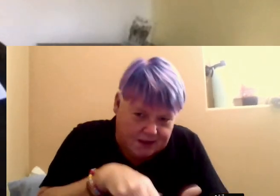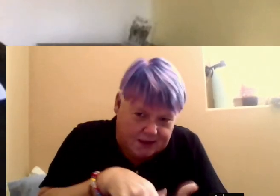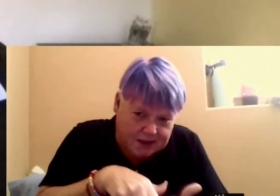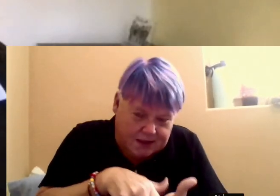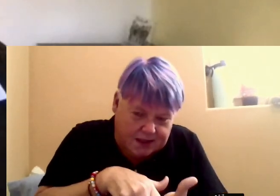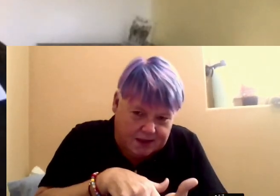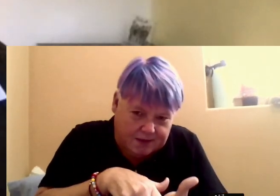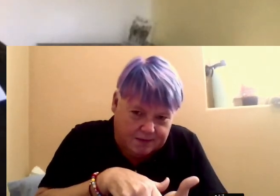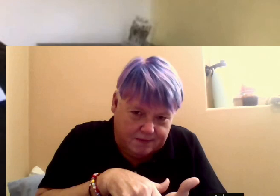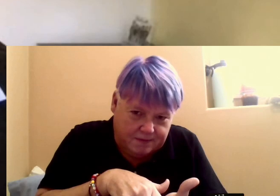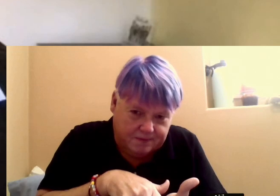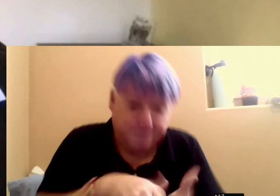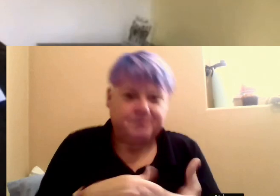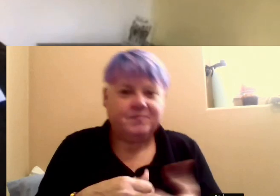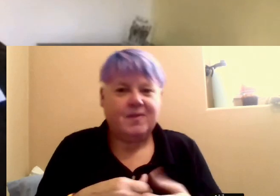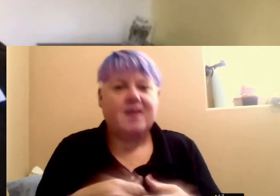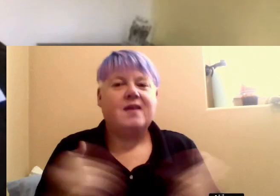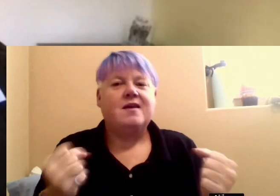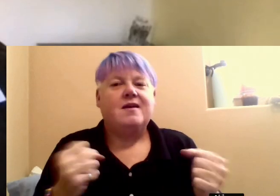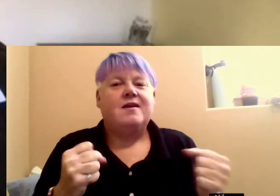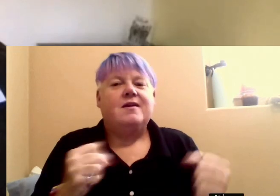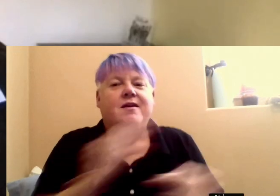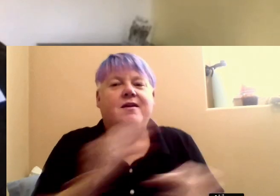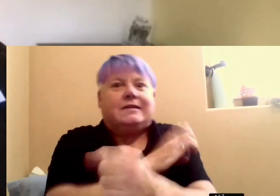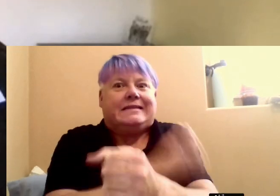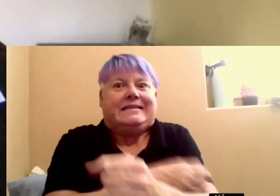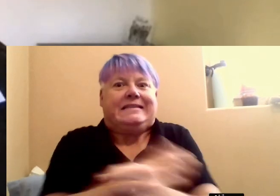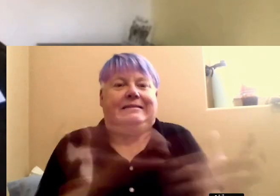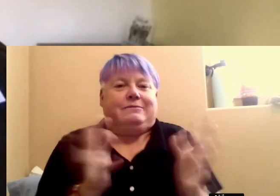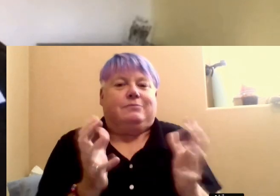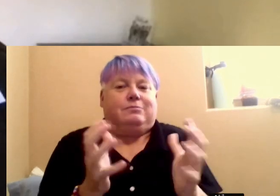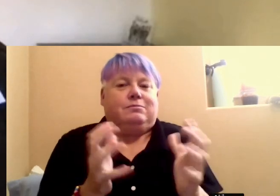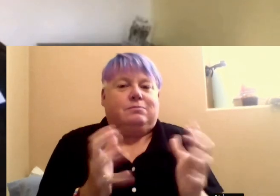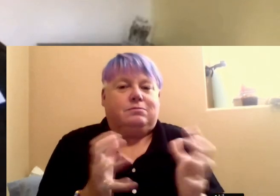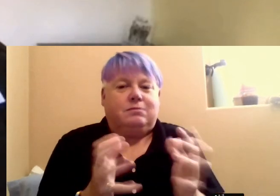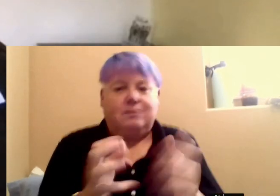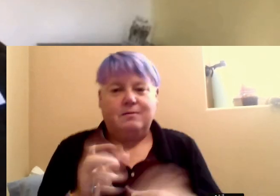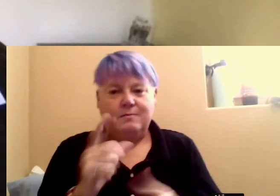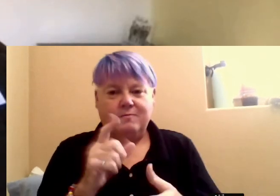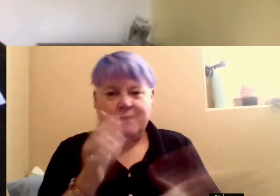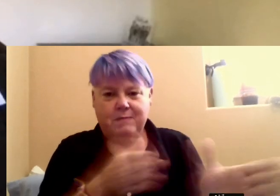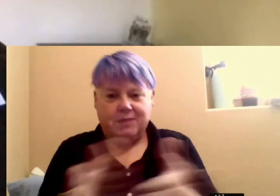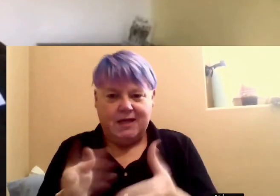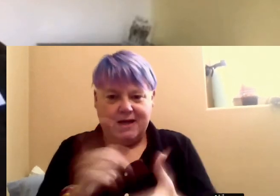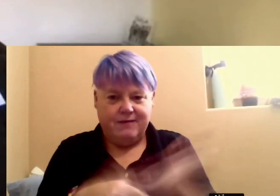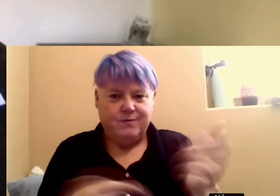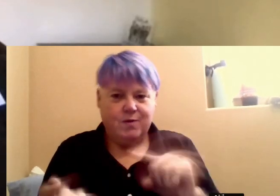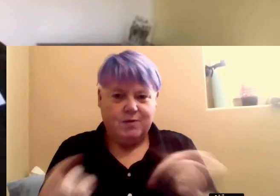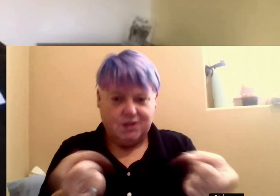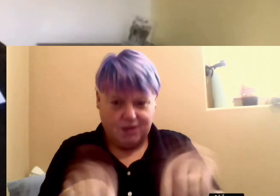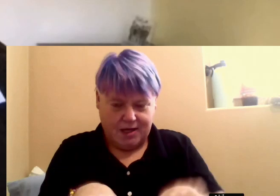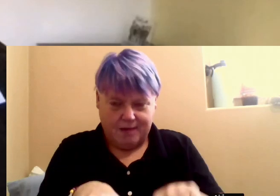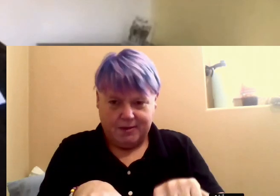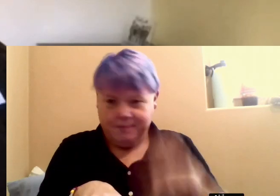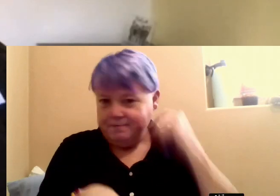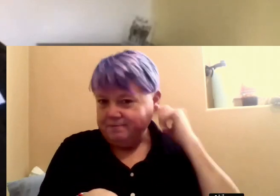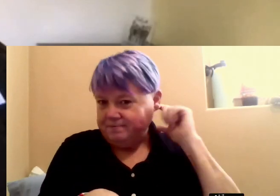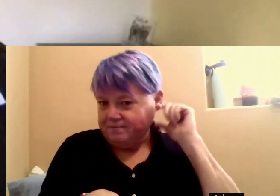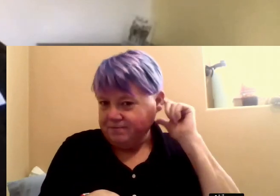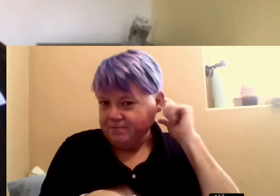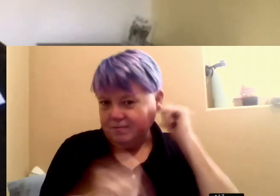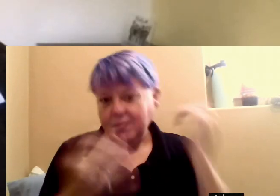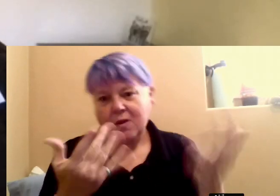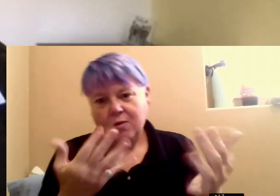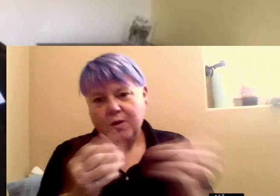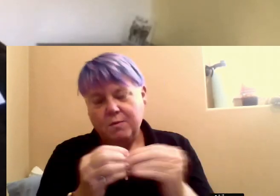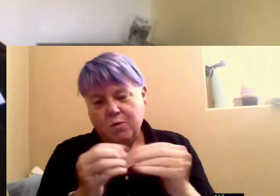haunches. Adrenaline was coursing through me, my body vibrating with the need to enact my plan, but I forced myself to wait. And then I waited some